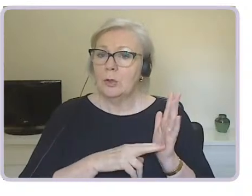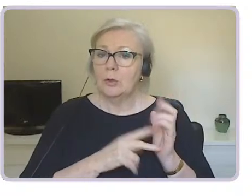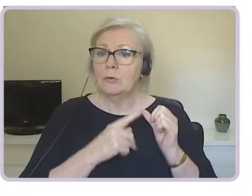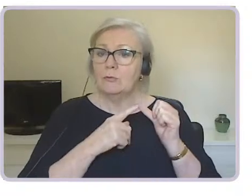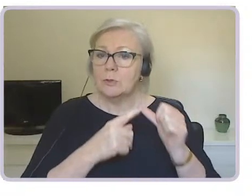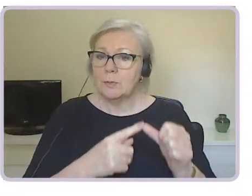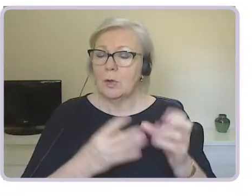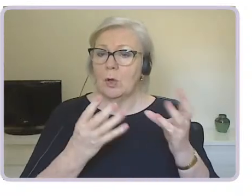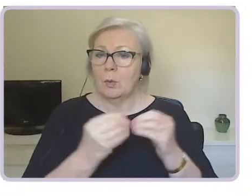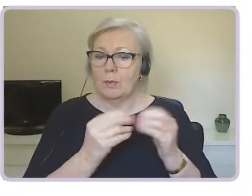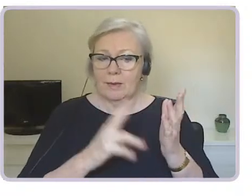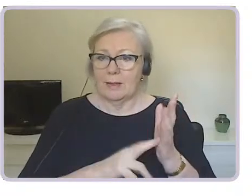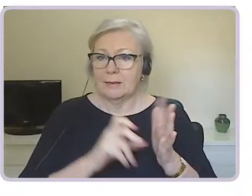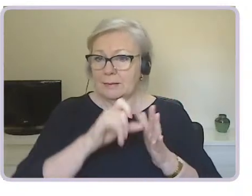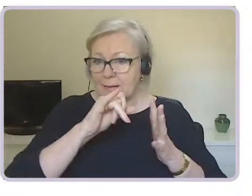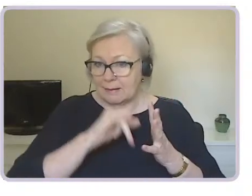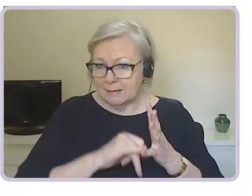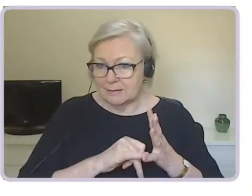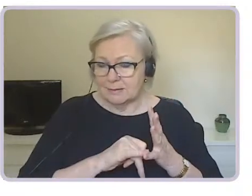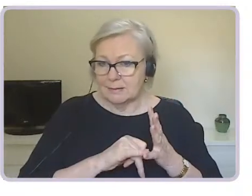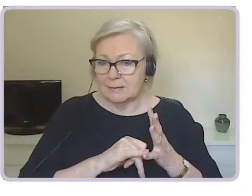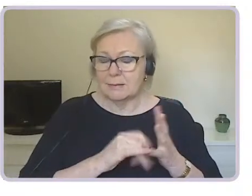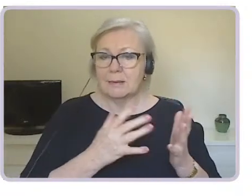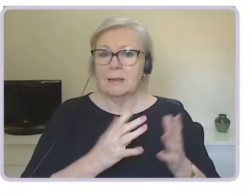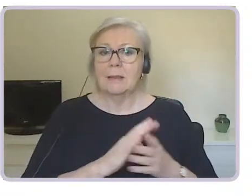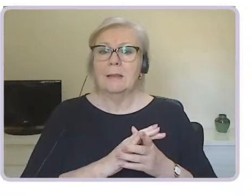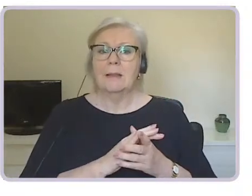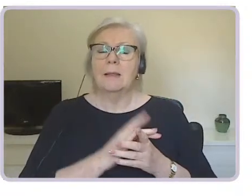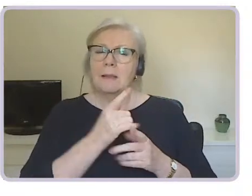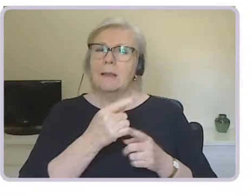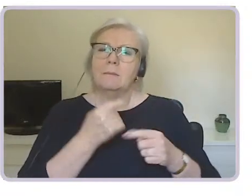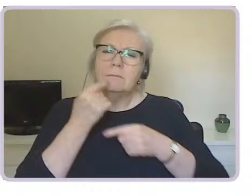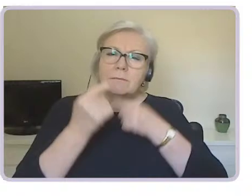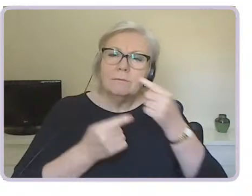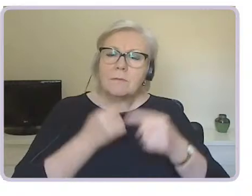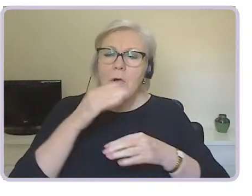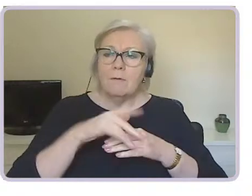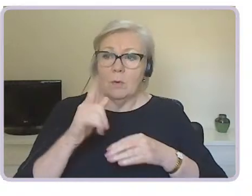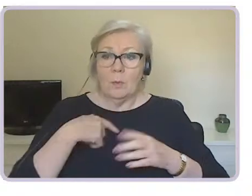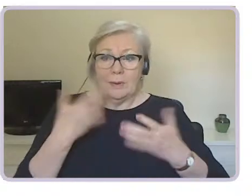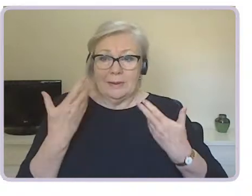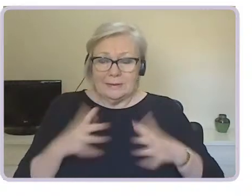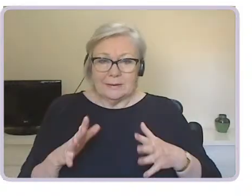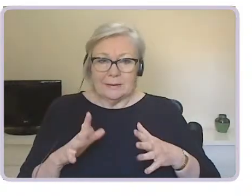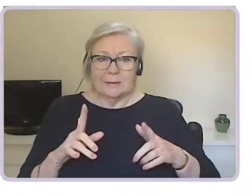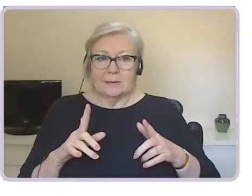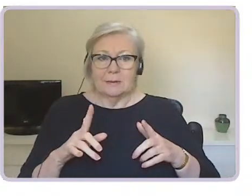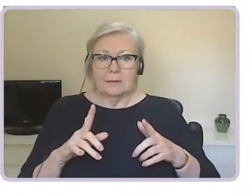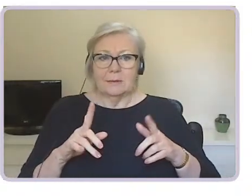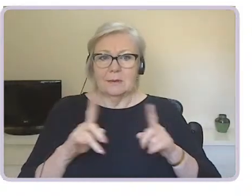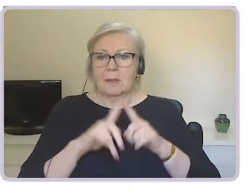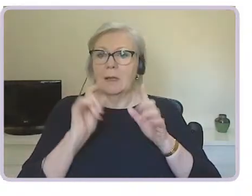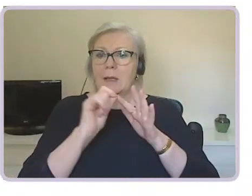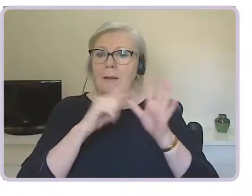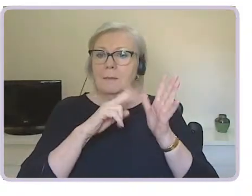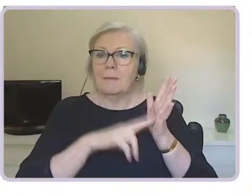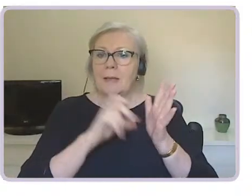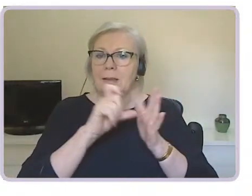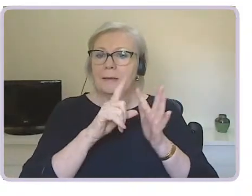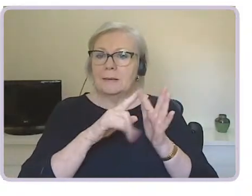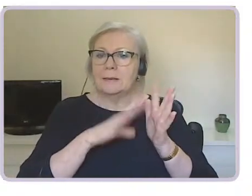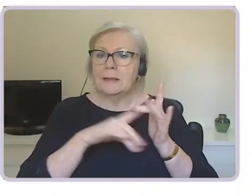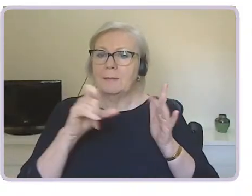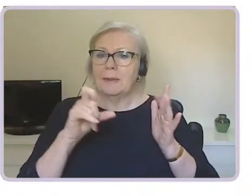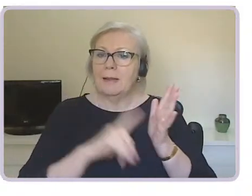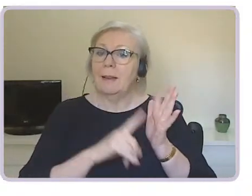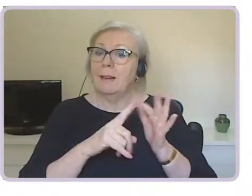again talked about some of the things that we did, including pandemic leave. And it's notable that that still